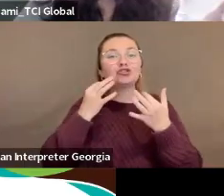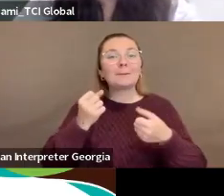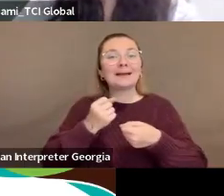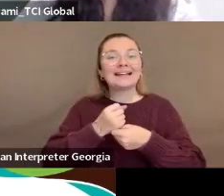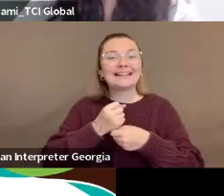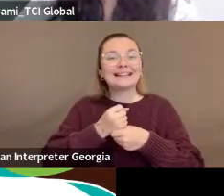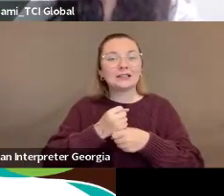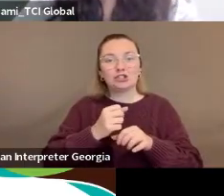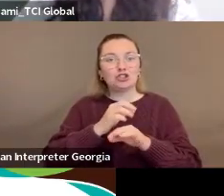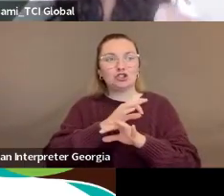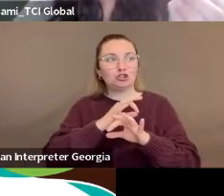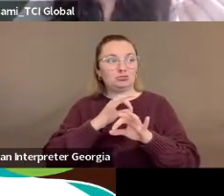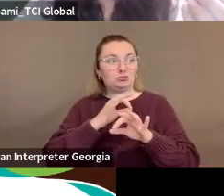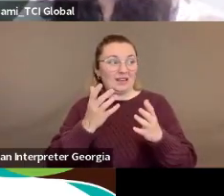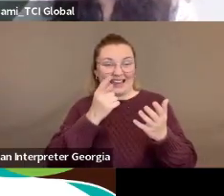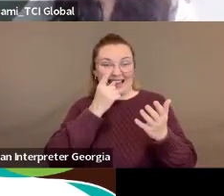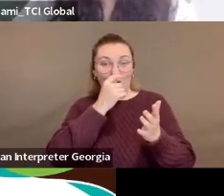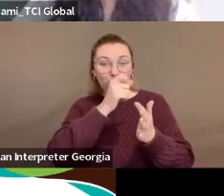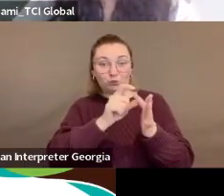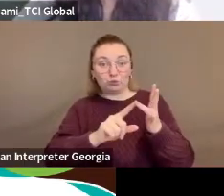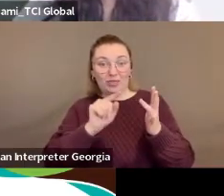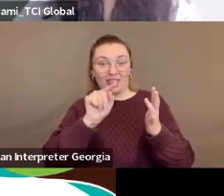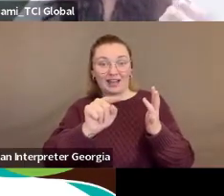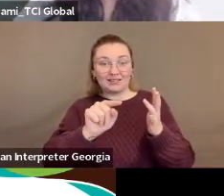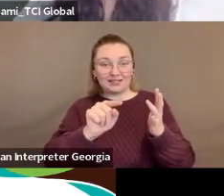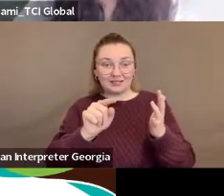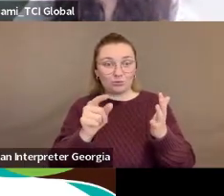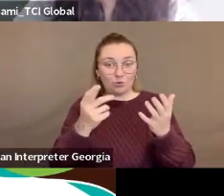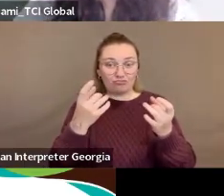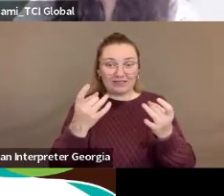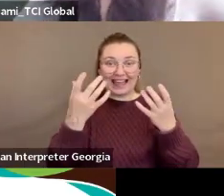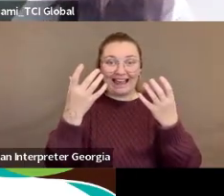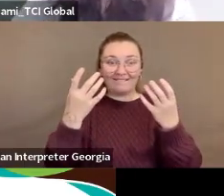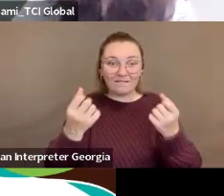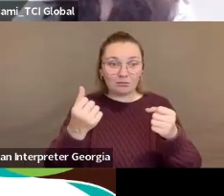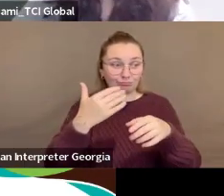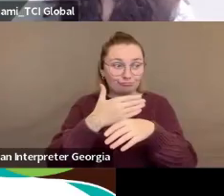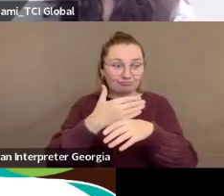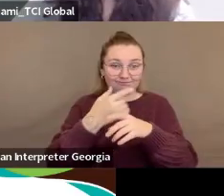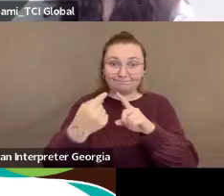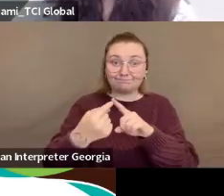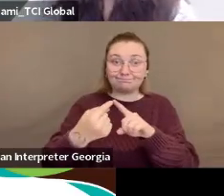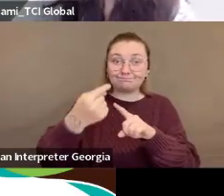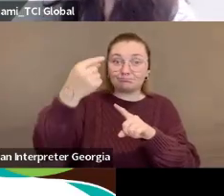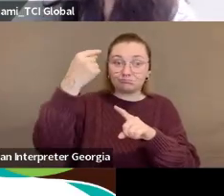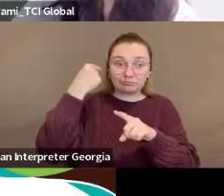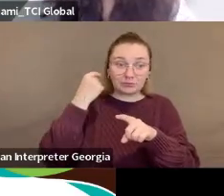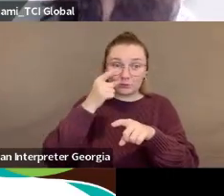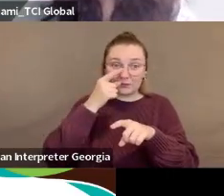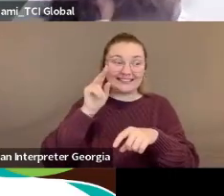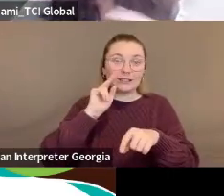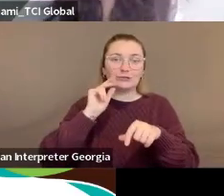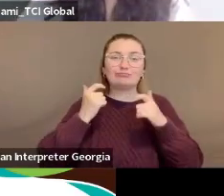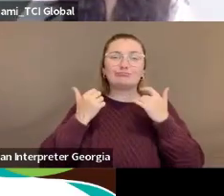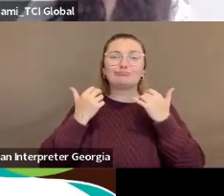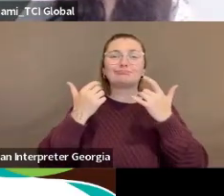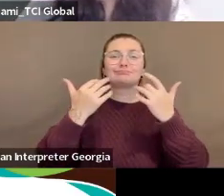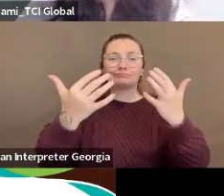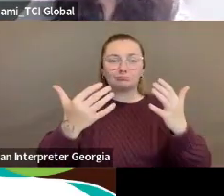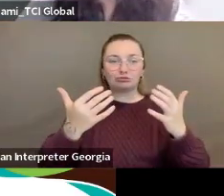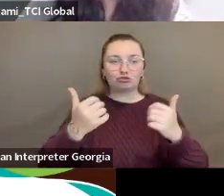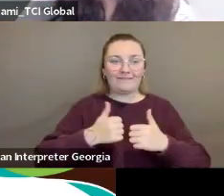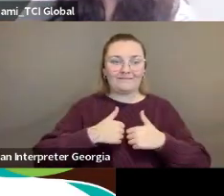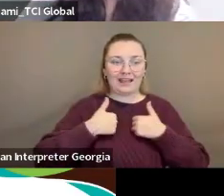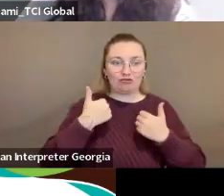not only possible, this exists and is operationalized, has been operationalized by so many of